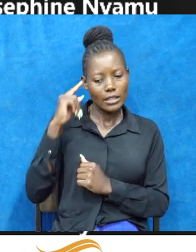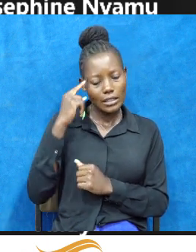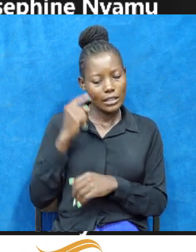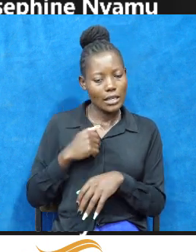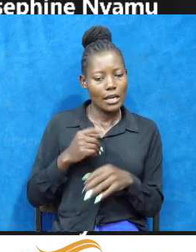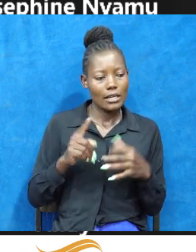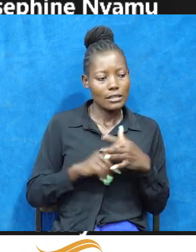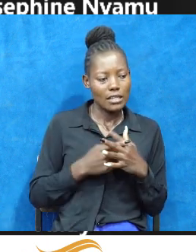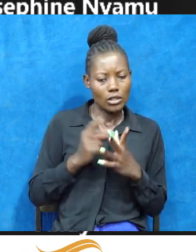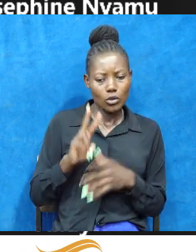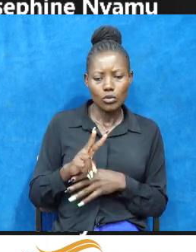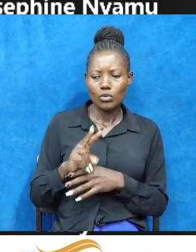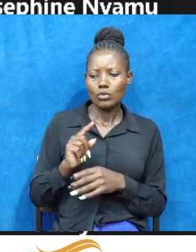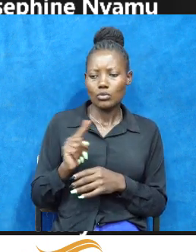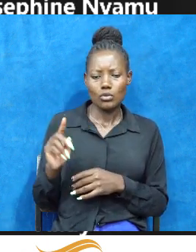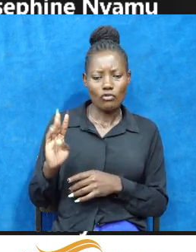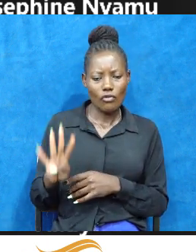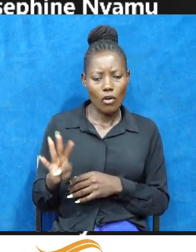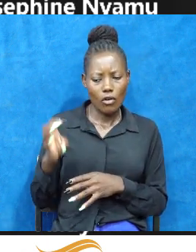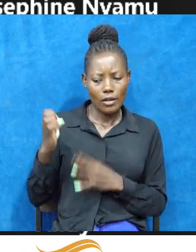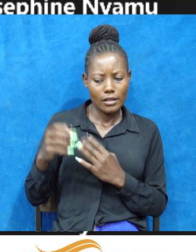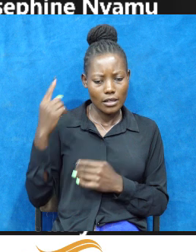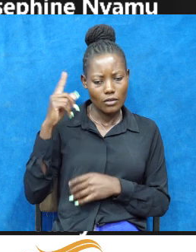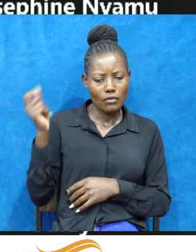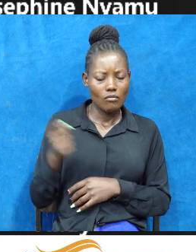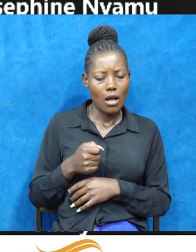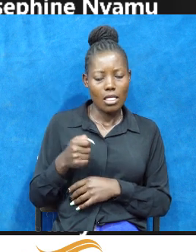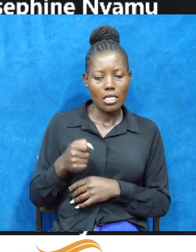reps, built up to four reps at the end of the month.